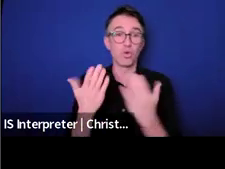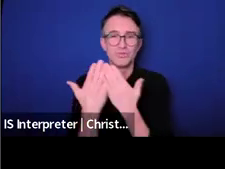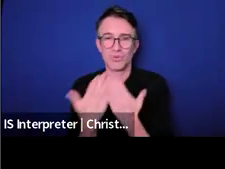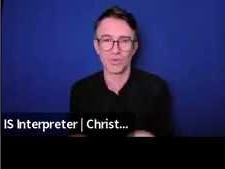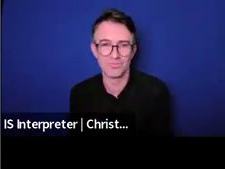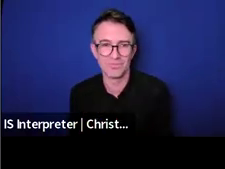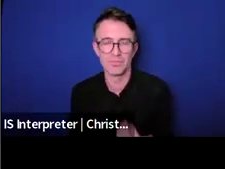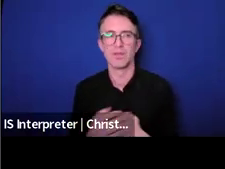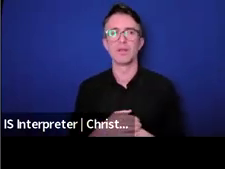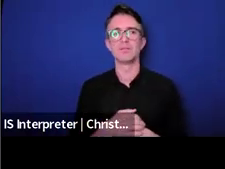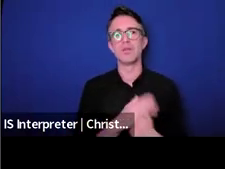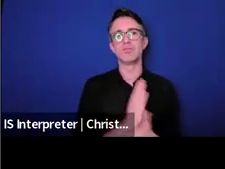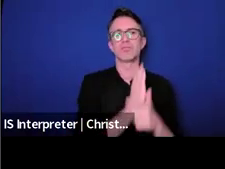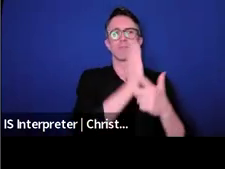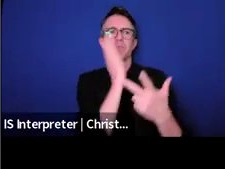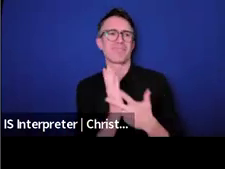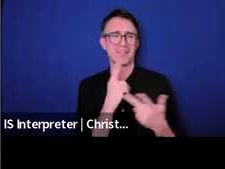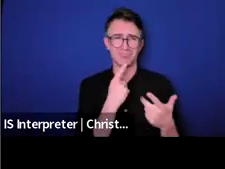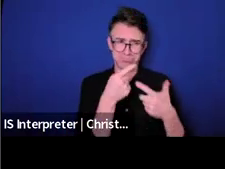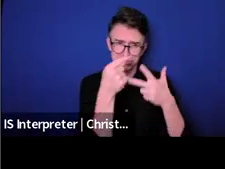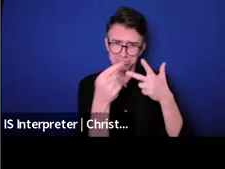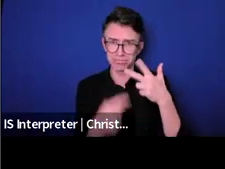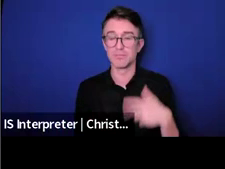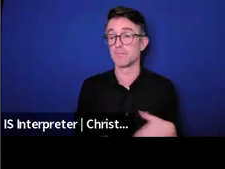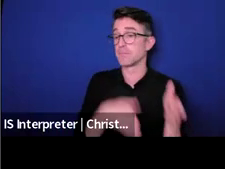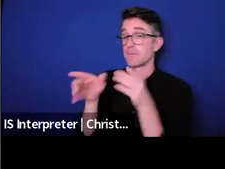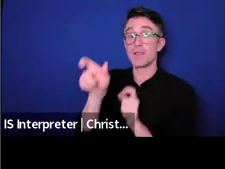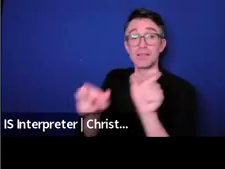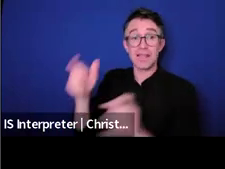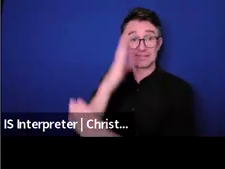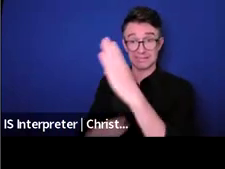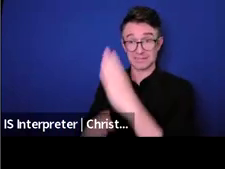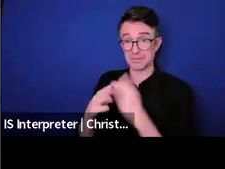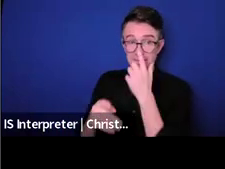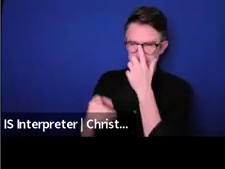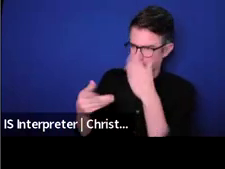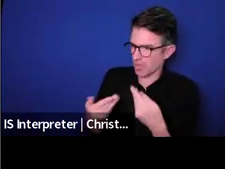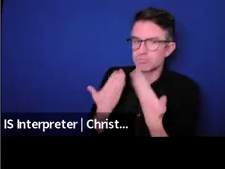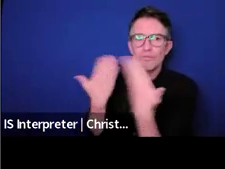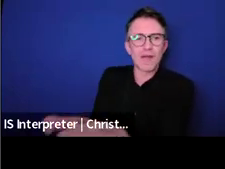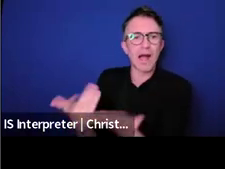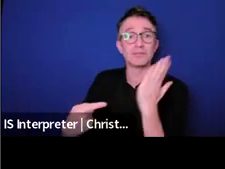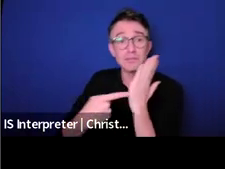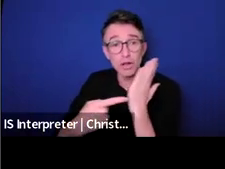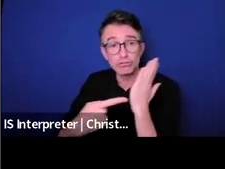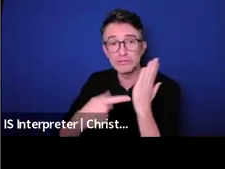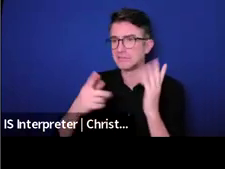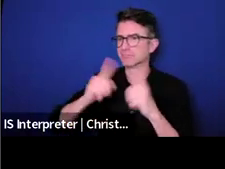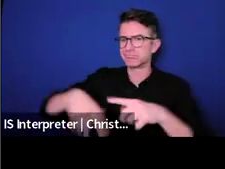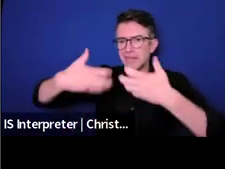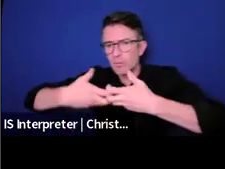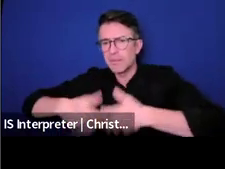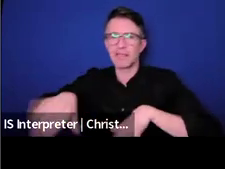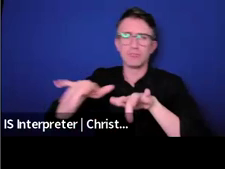and assistive devices for persons with disabilities, access to the social service workforce, for example, through an area like child protection. So there are